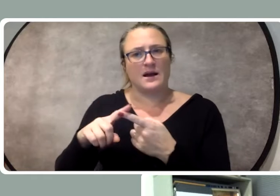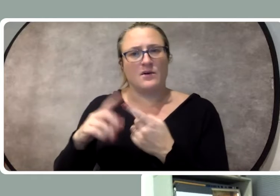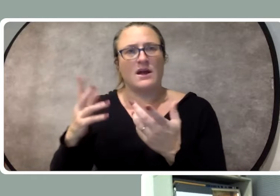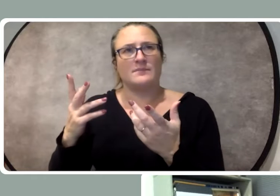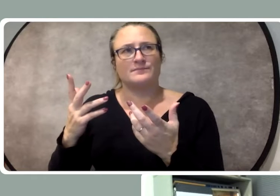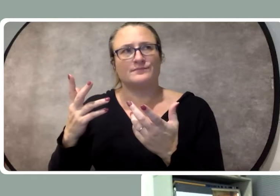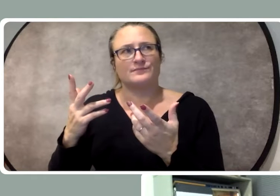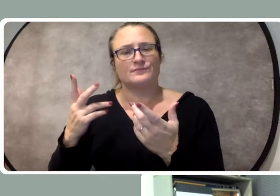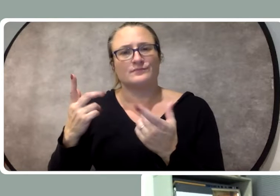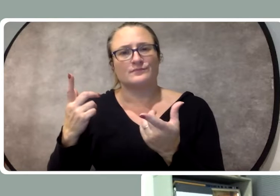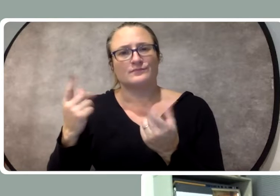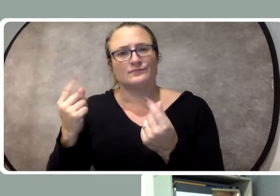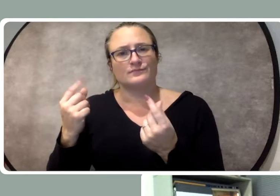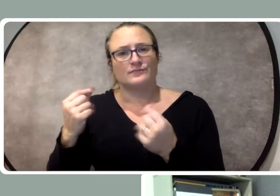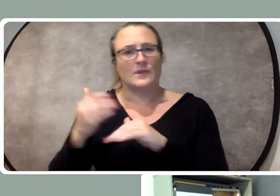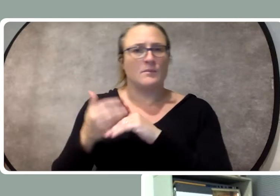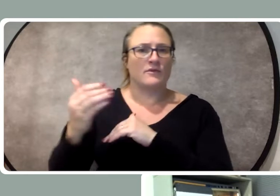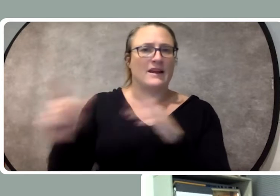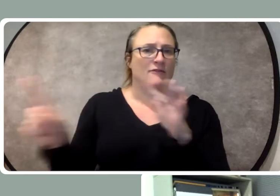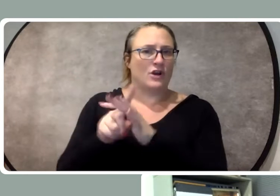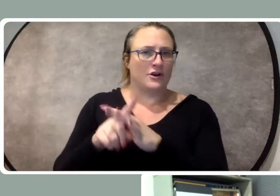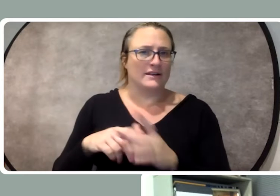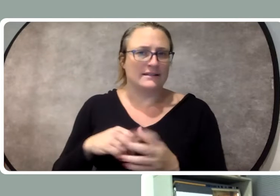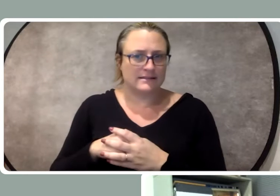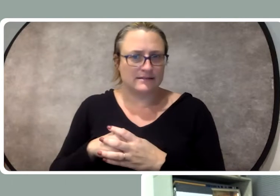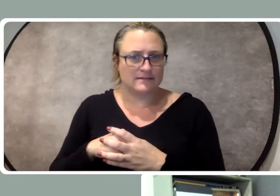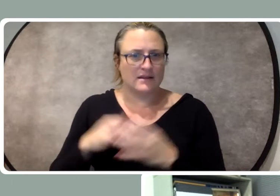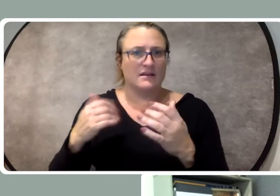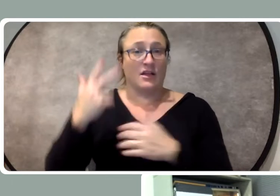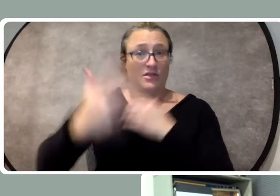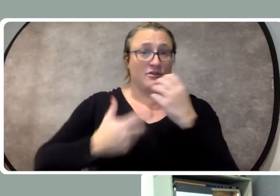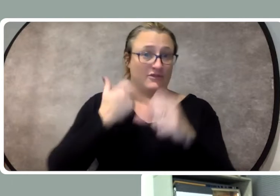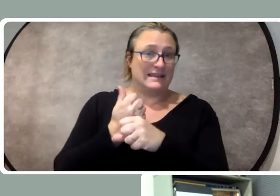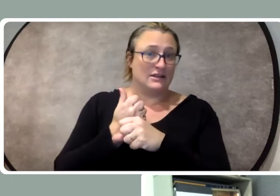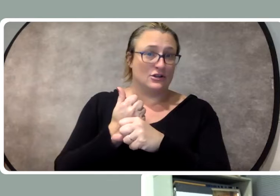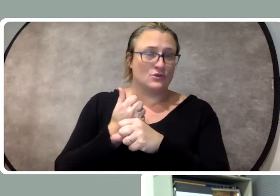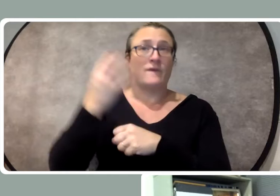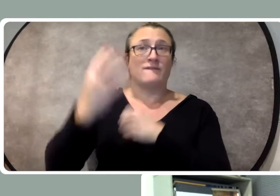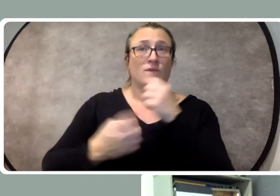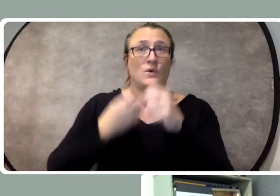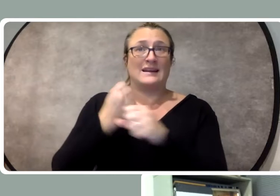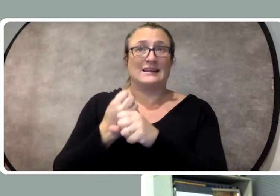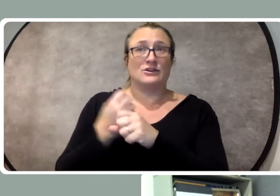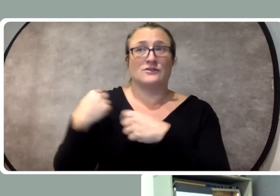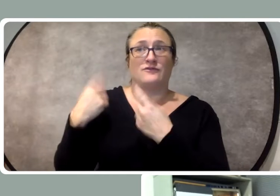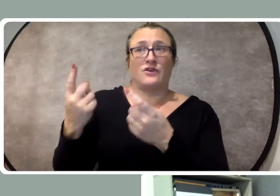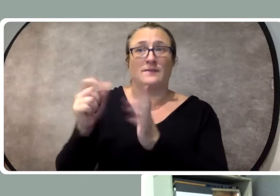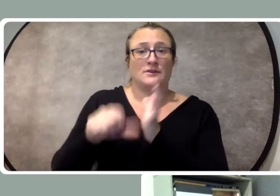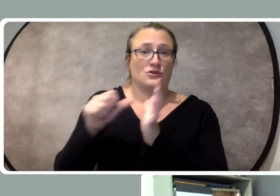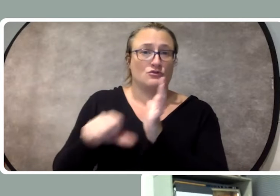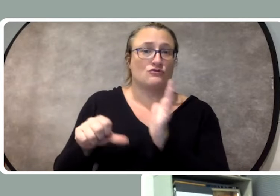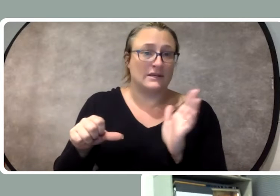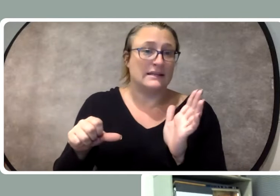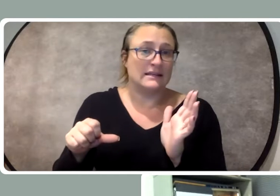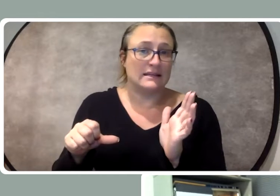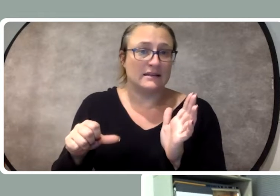what she can do to prevent recurrence. She is now 4 years from her surgery, and